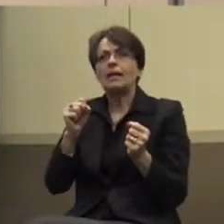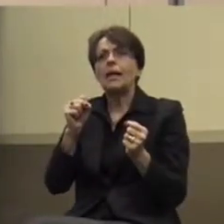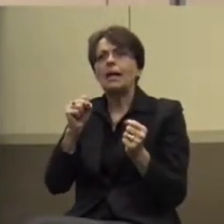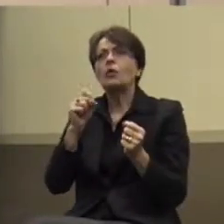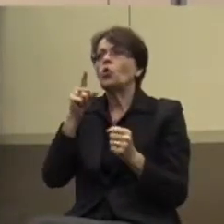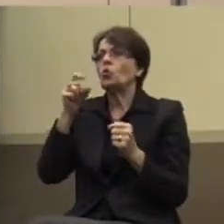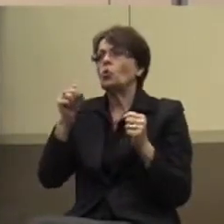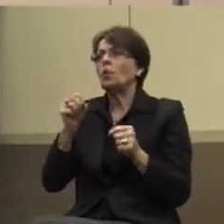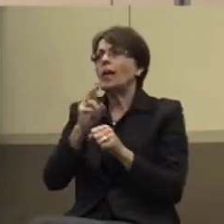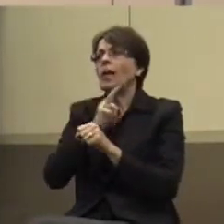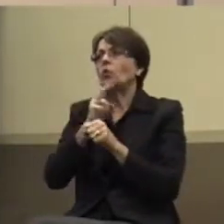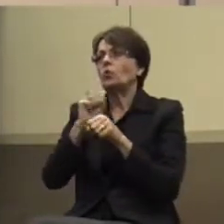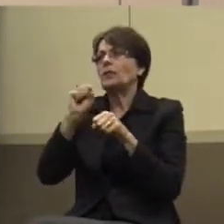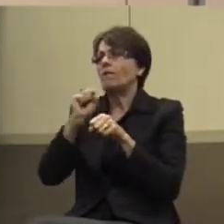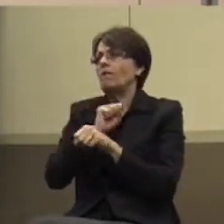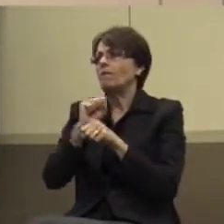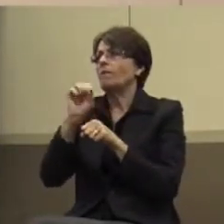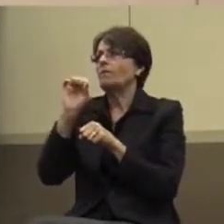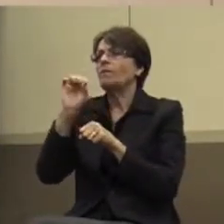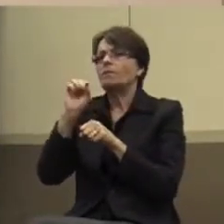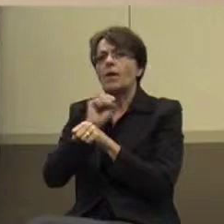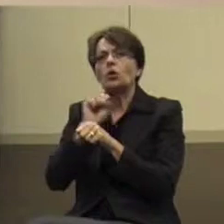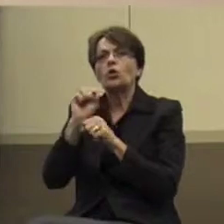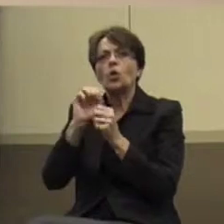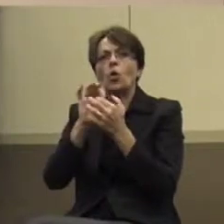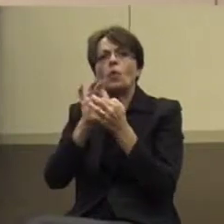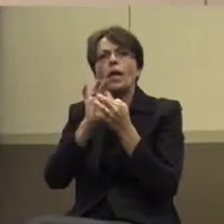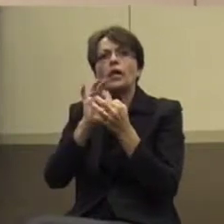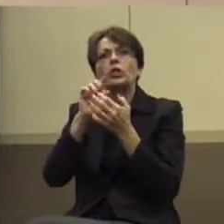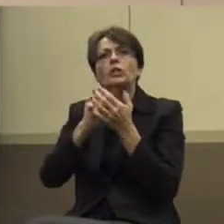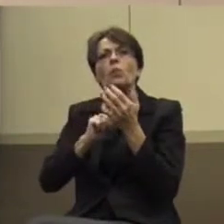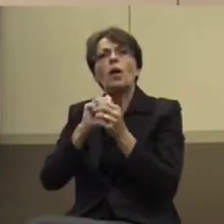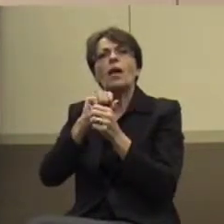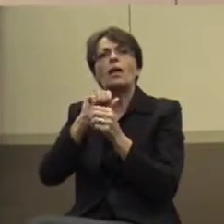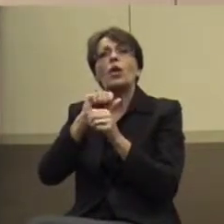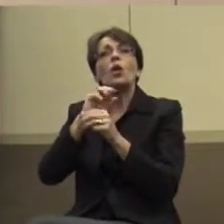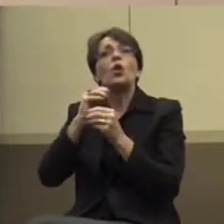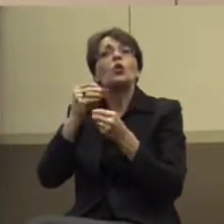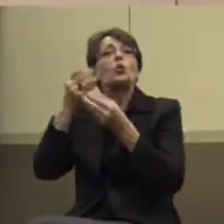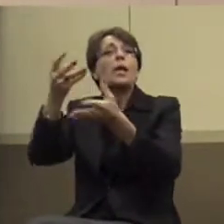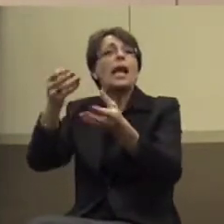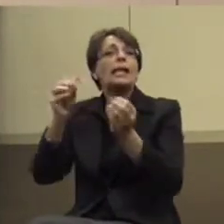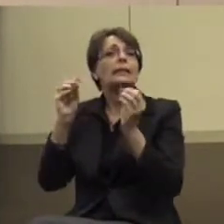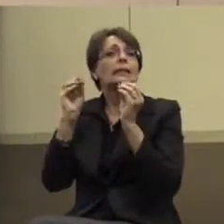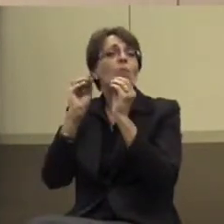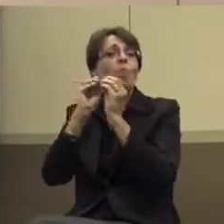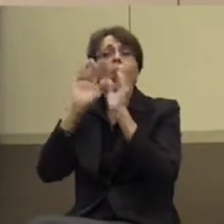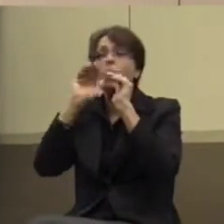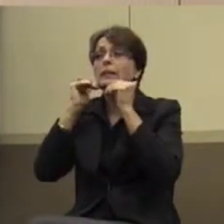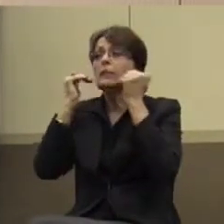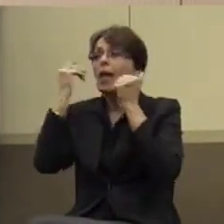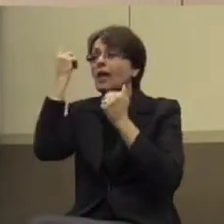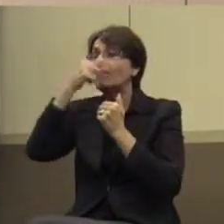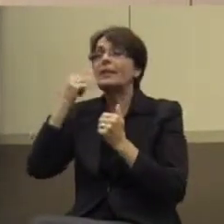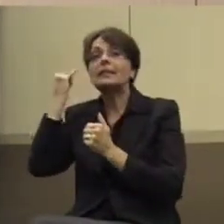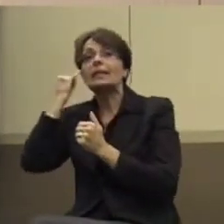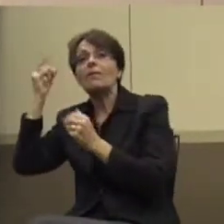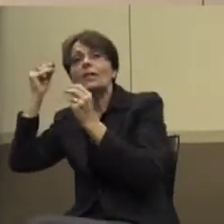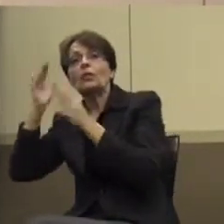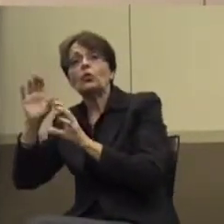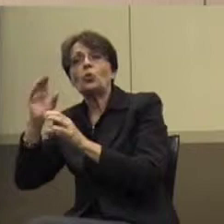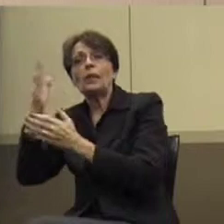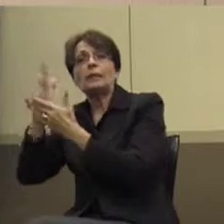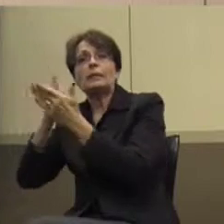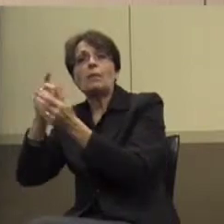you can use the functional relations looking at like what creates more smiley faces, right? If, the teacher's doing some specific